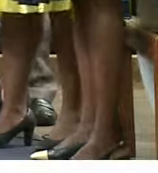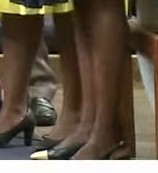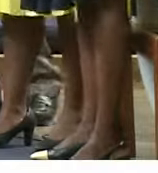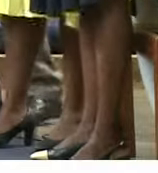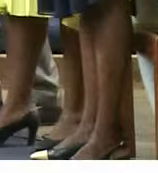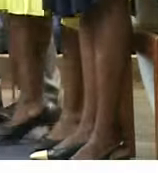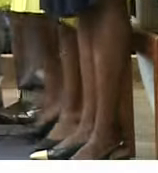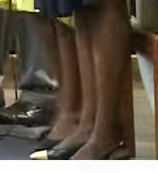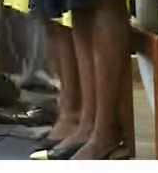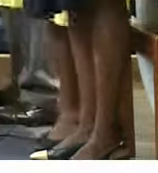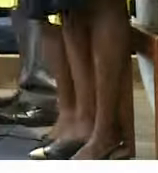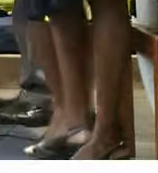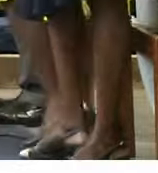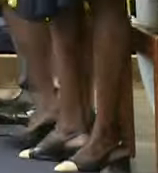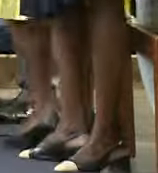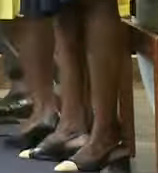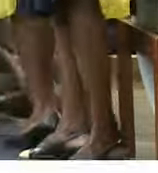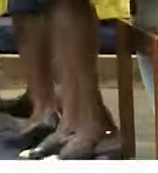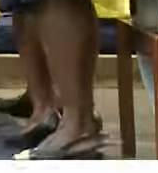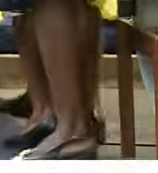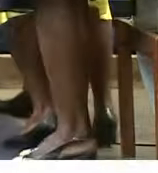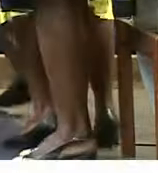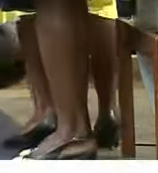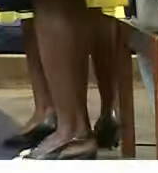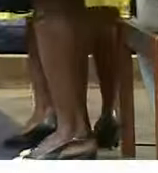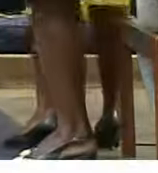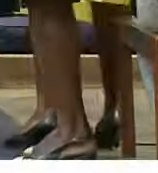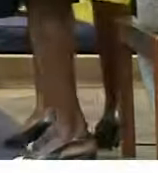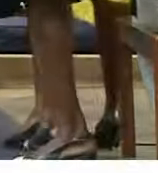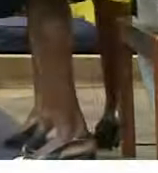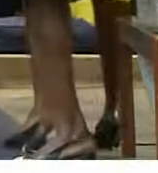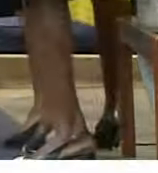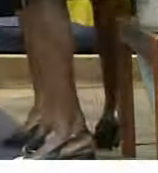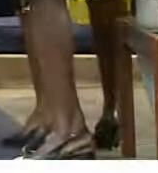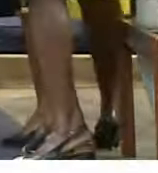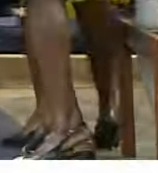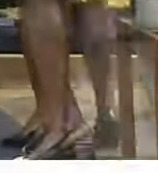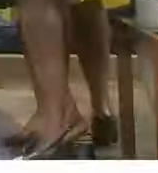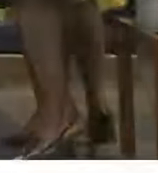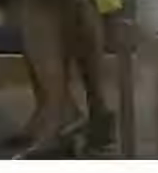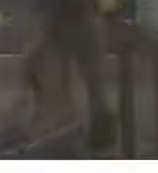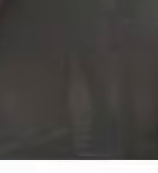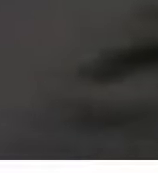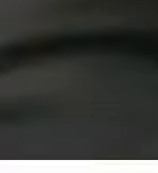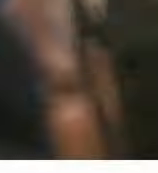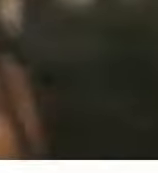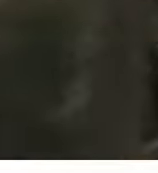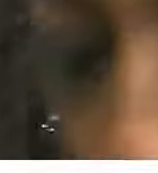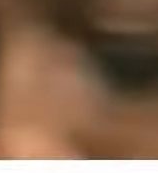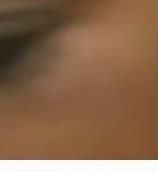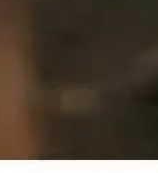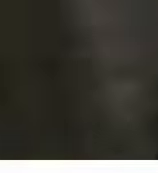stand. Thank you so much, Christ Church. May God bless you. Santoni San.